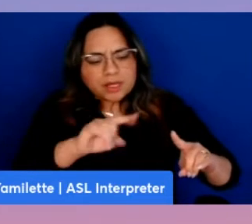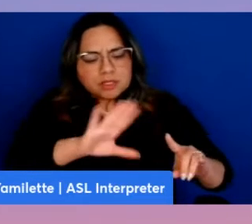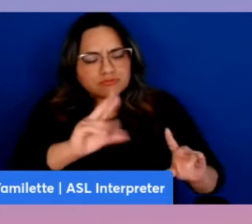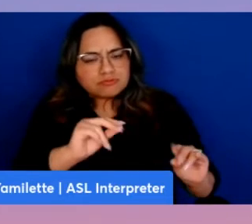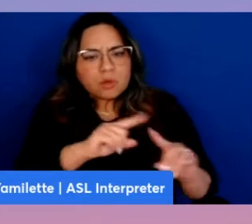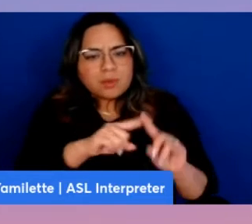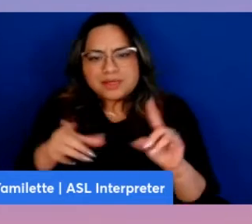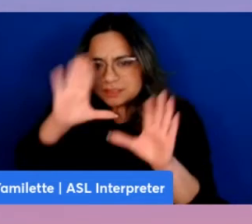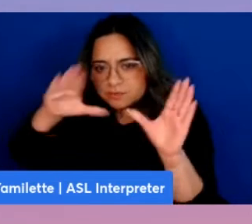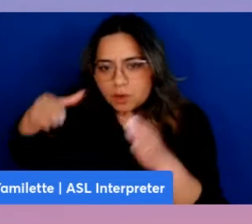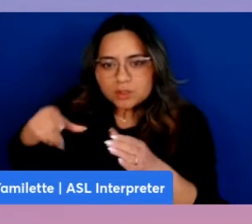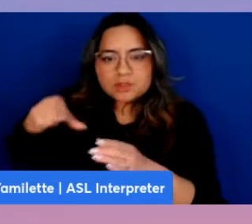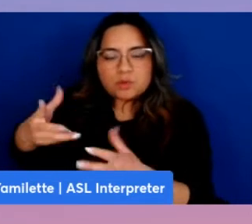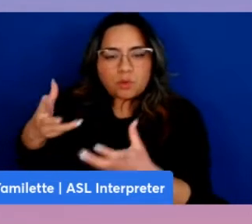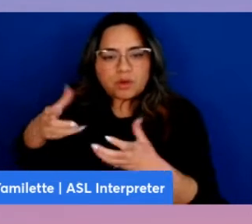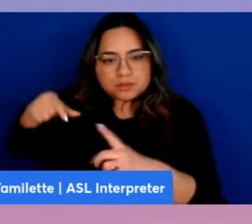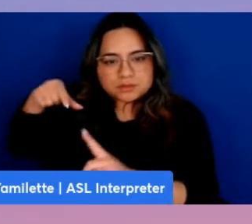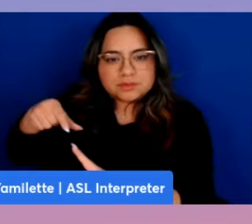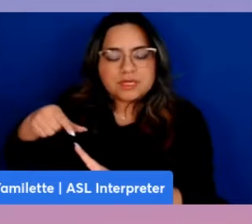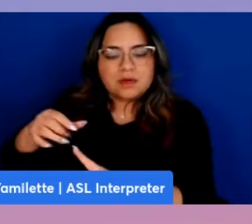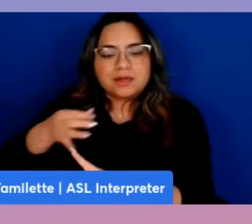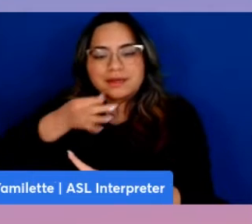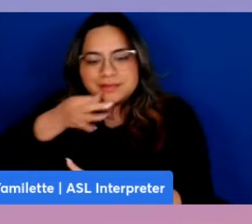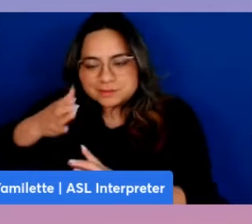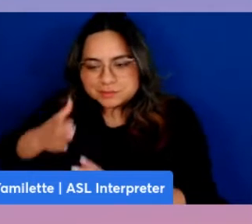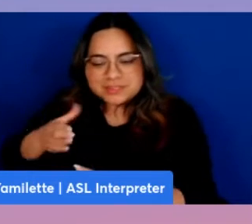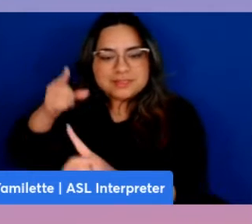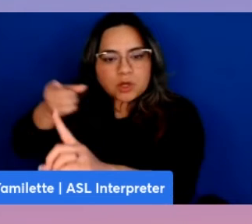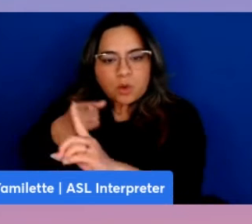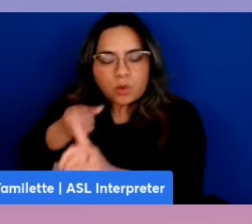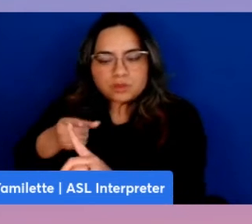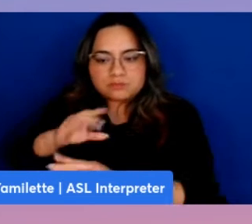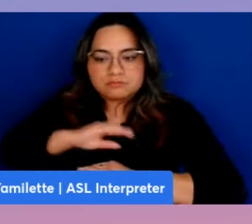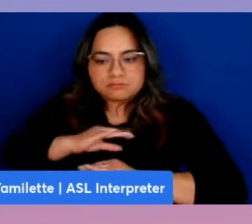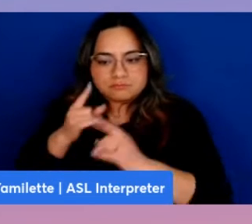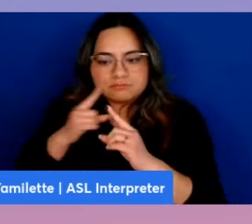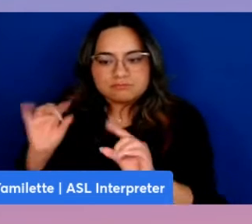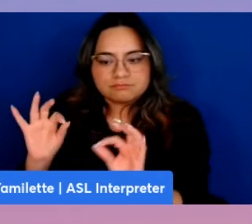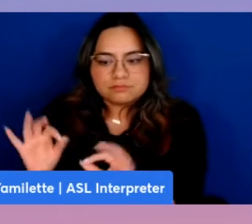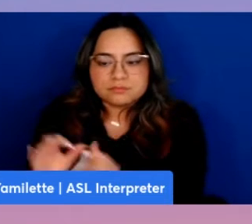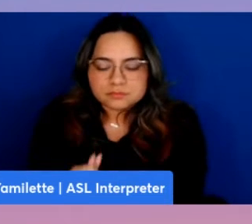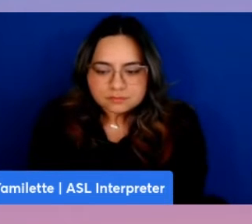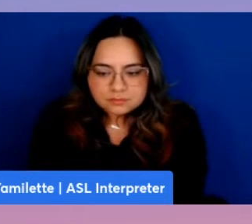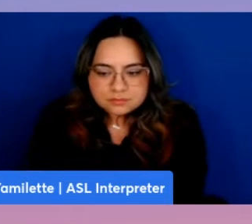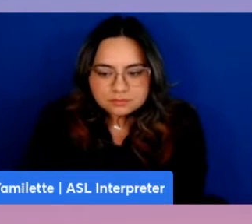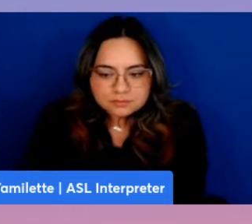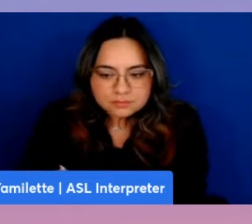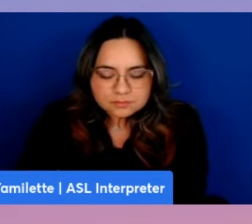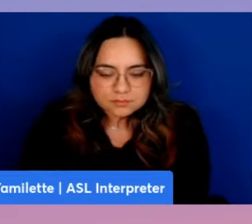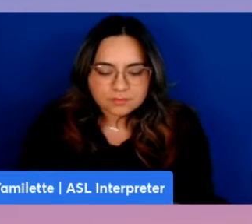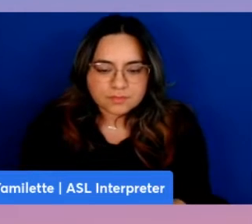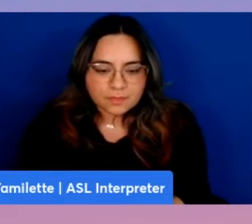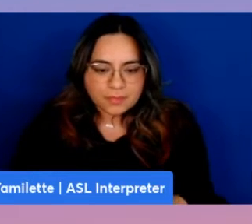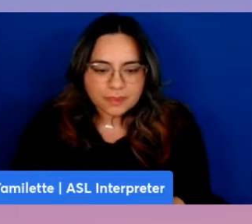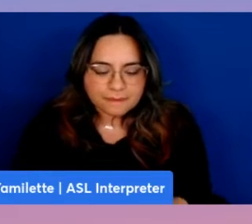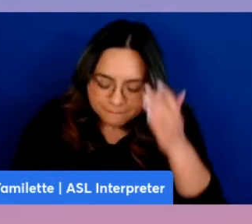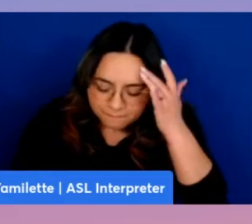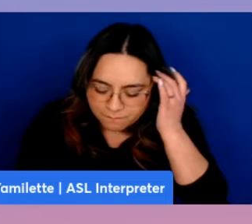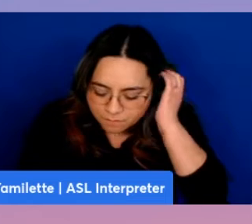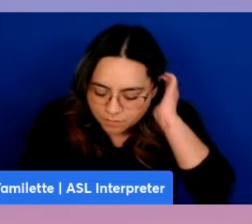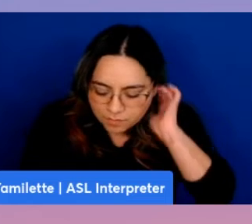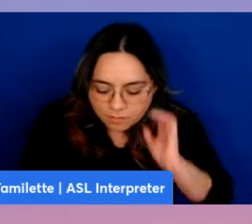focus shift based on their expertise and goals. Again, their primary objective is extracting insights from